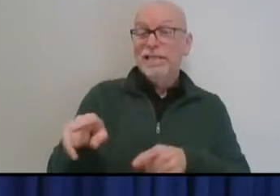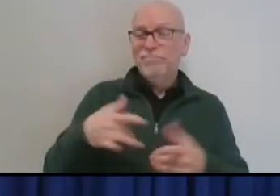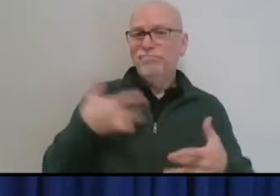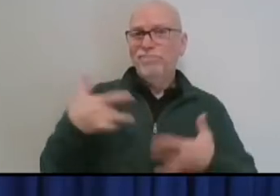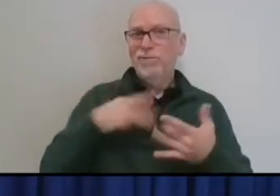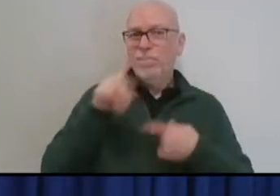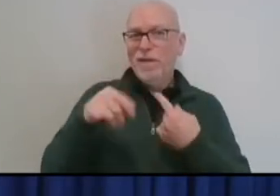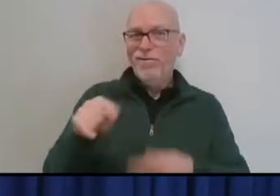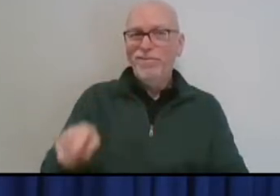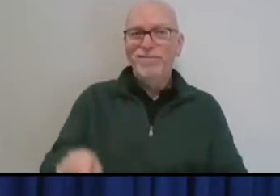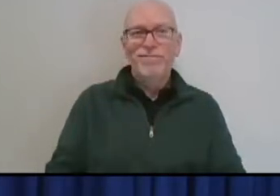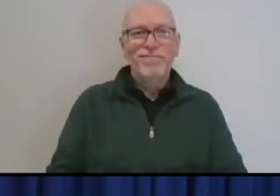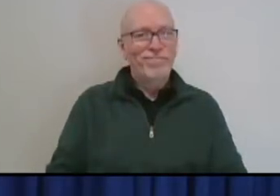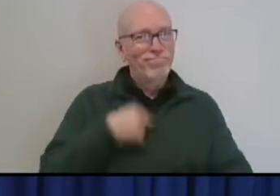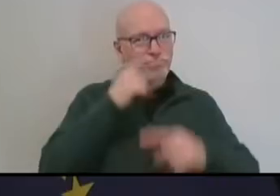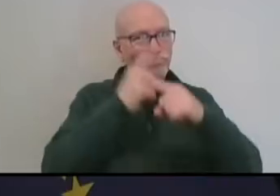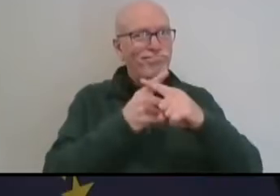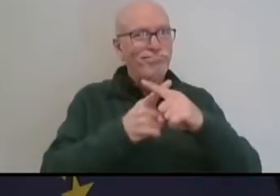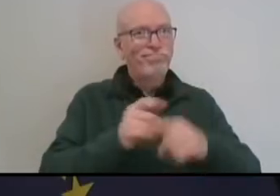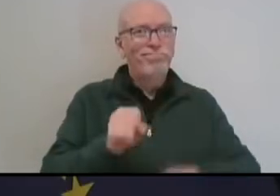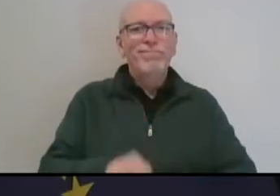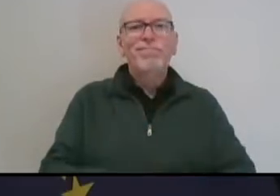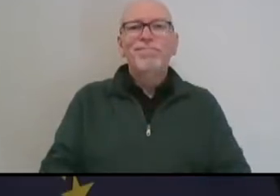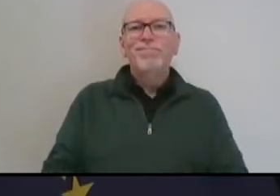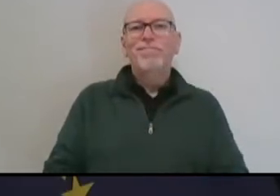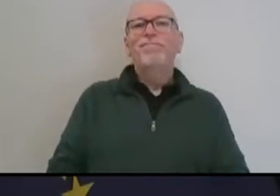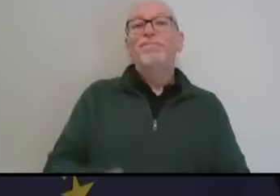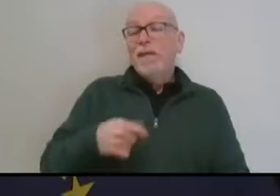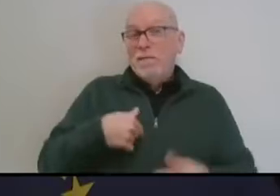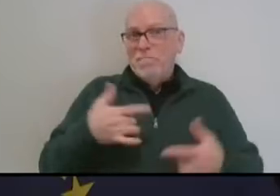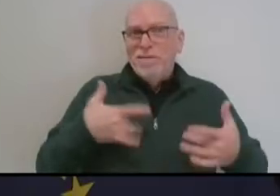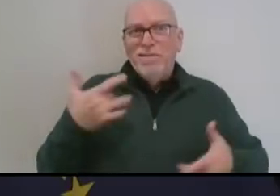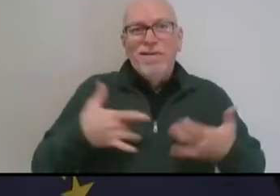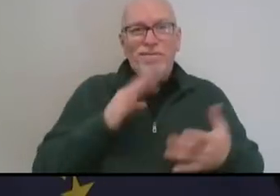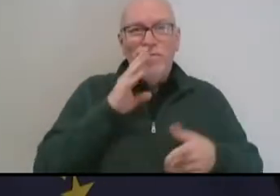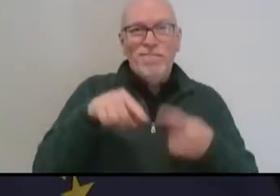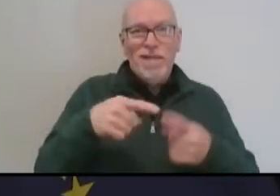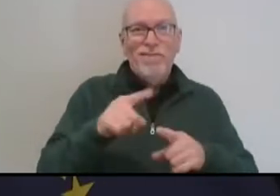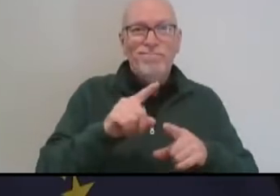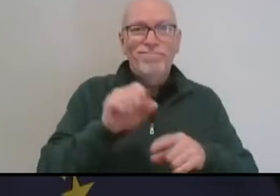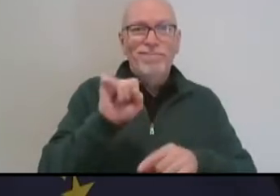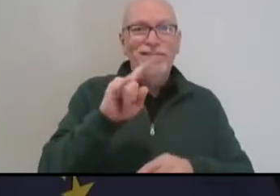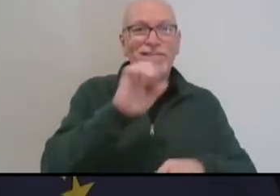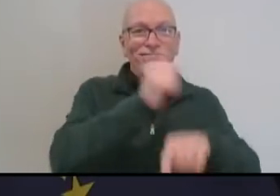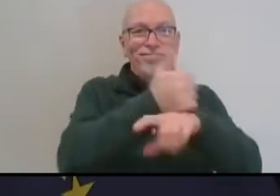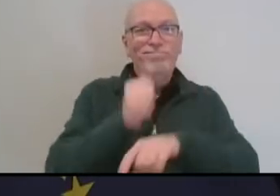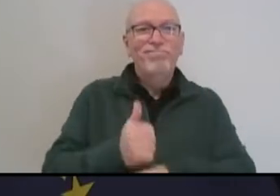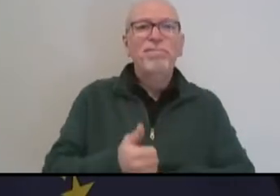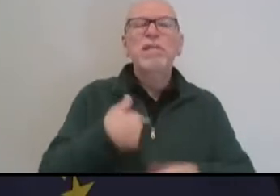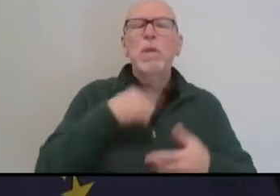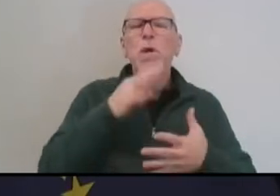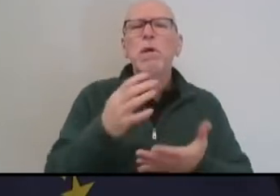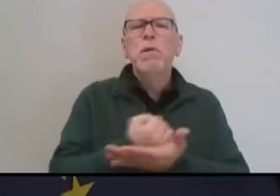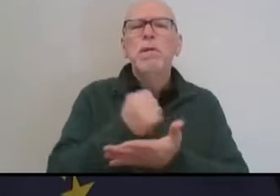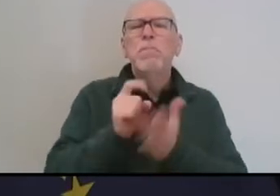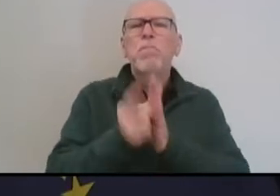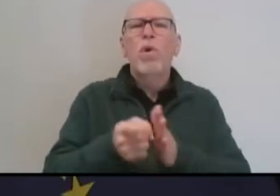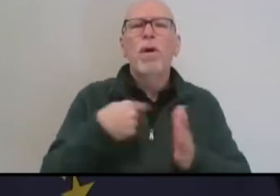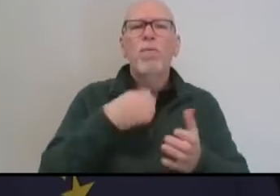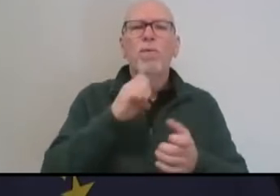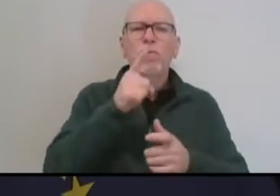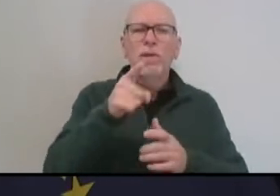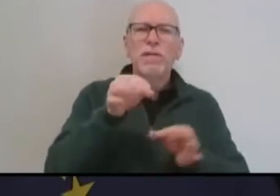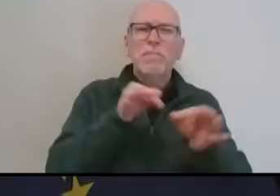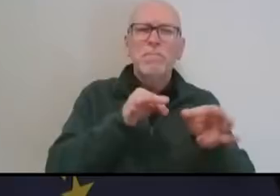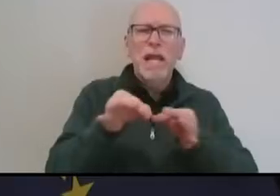We're these hopeful sites. about this, yeah. I am very excited to talk about these sites, and I'm just going to take the moment to really get into what's going to